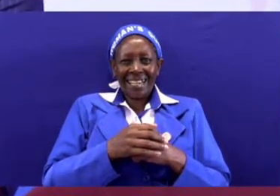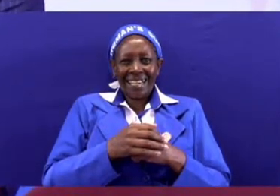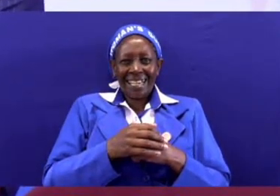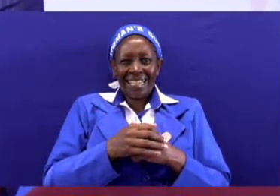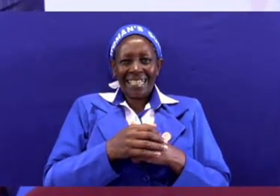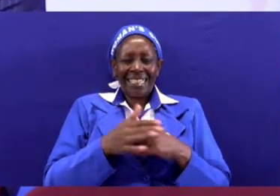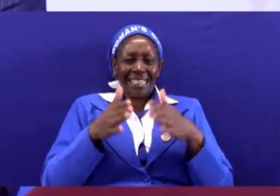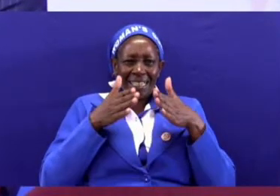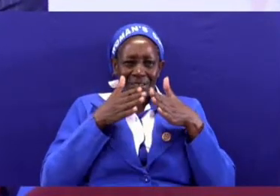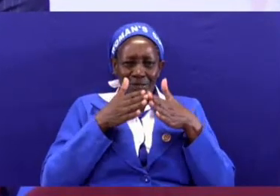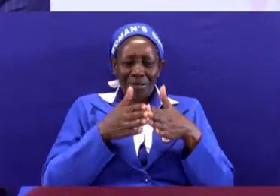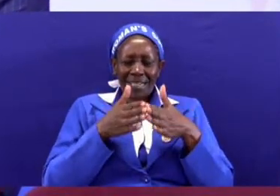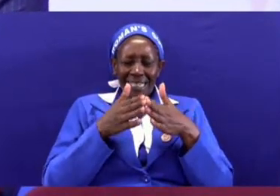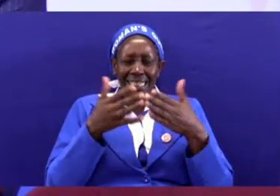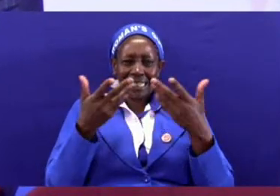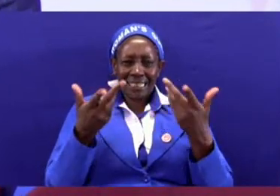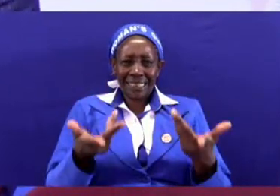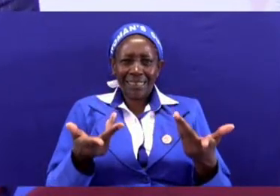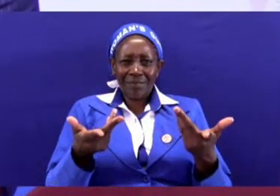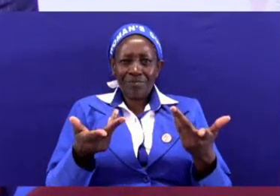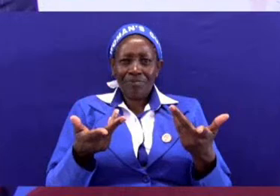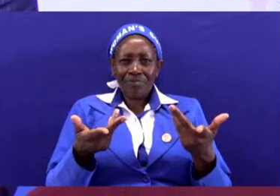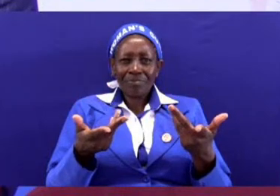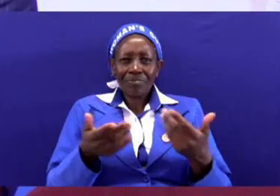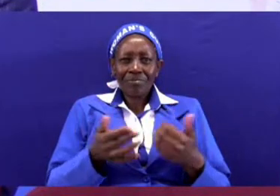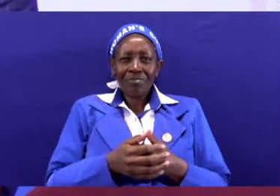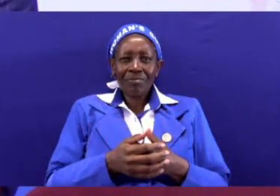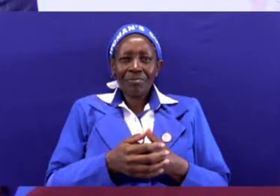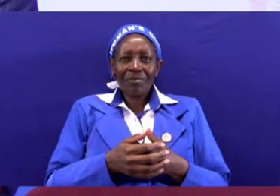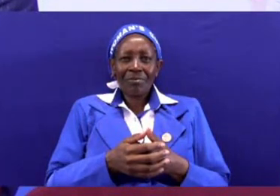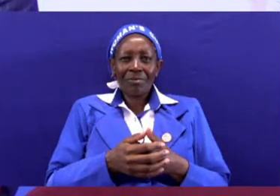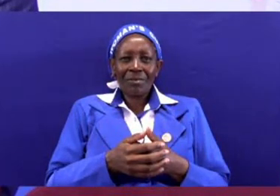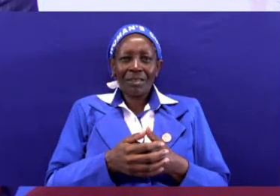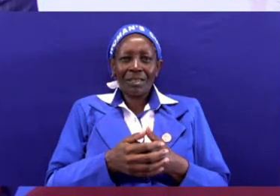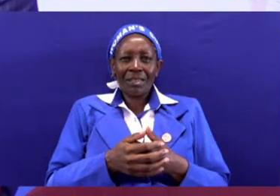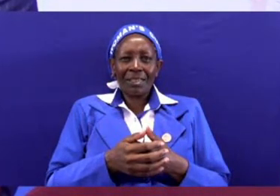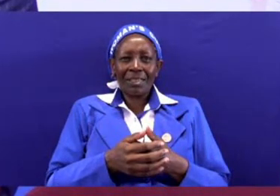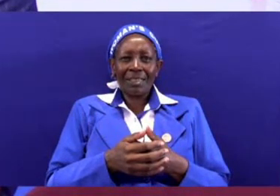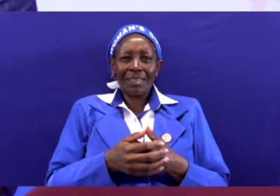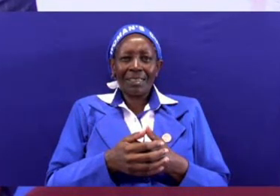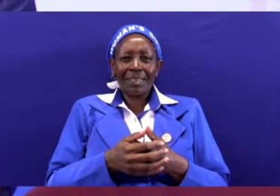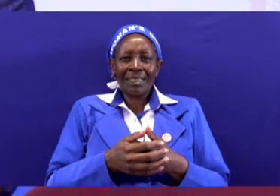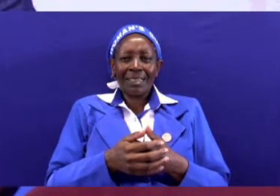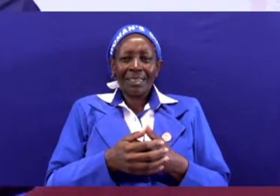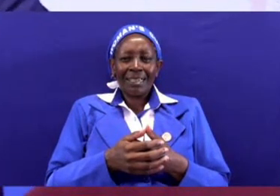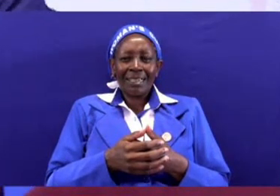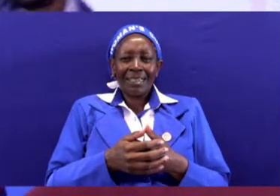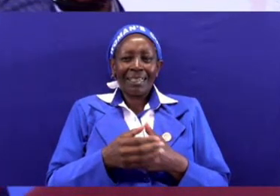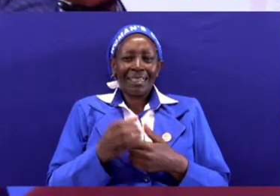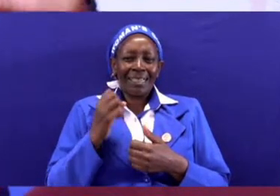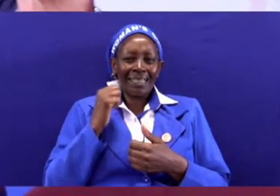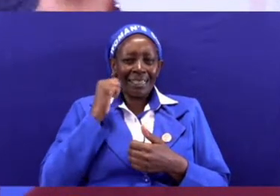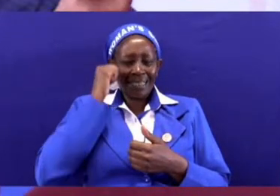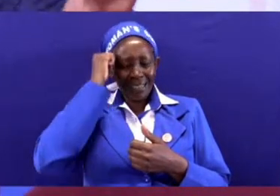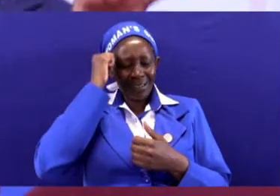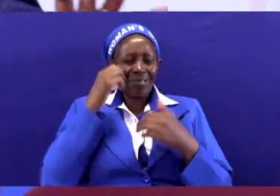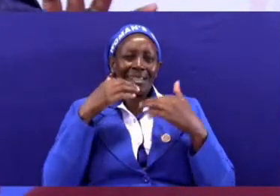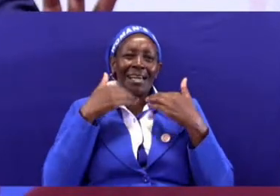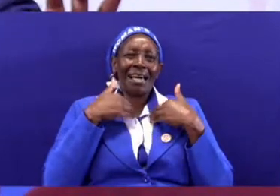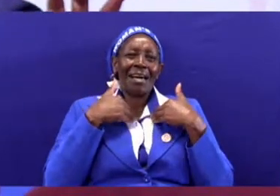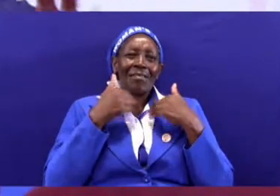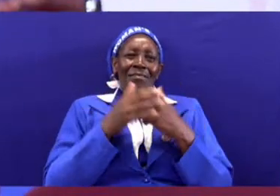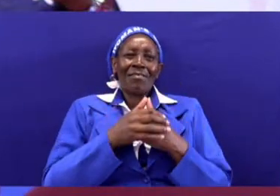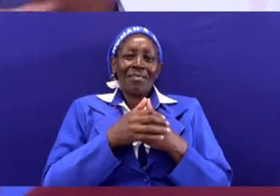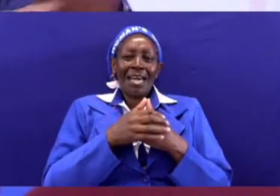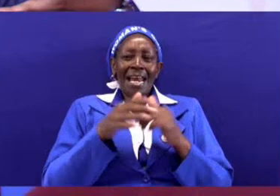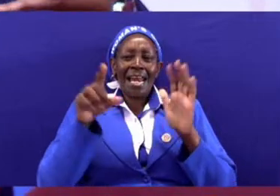sexuality, as if we do not have adultery among the adults in our congregations. Save them from this. It's a very negative